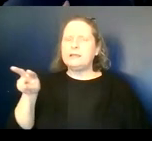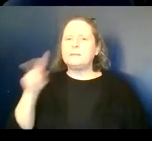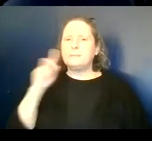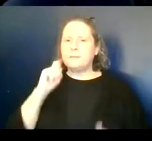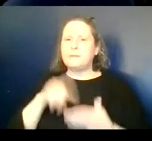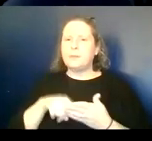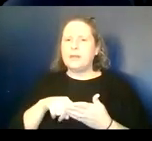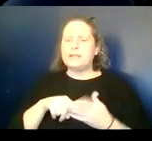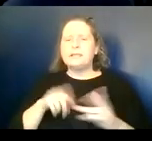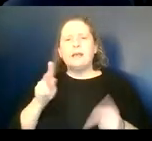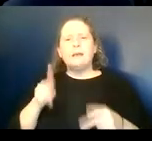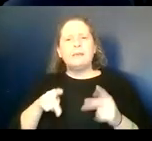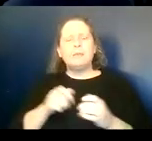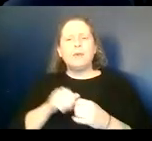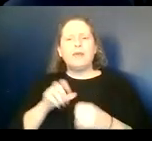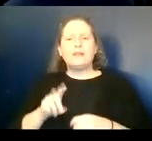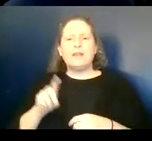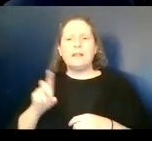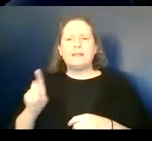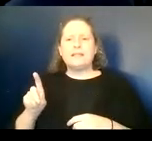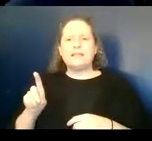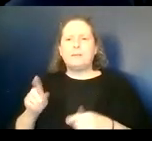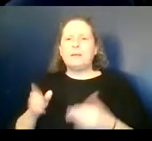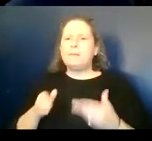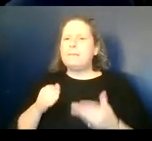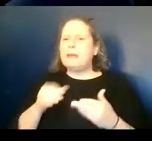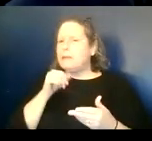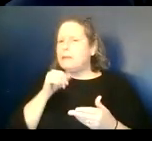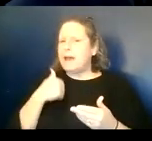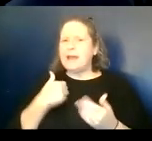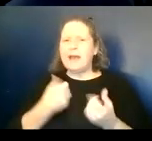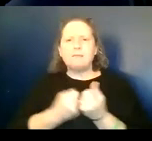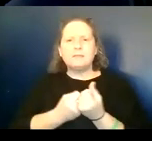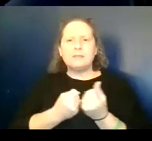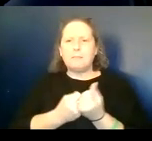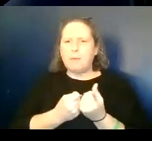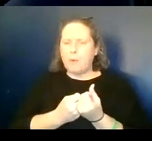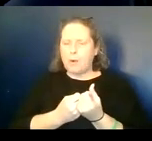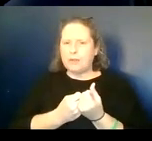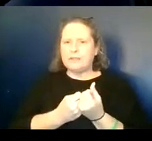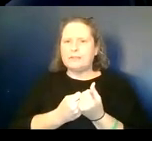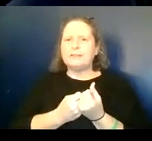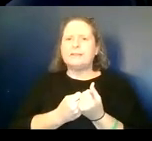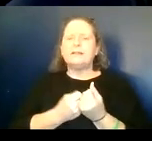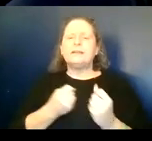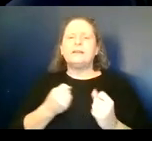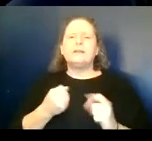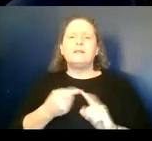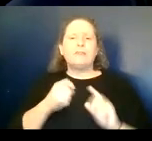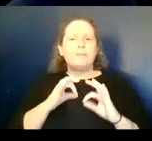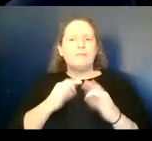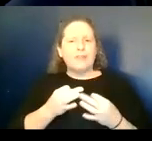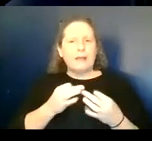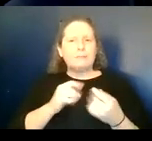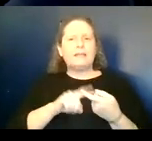people with developmental disabilities may not have the support that they have from family,